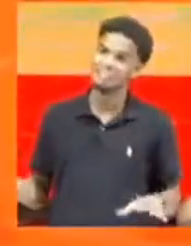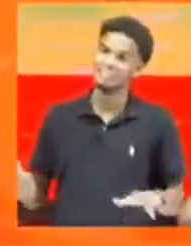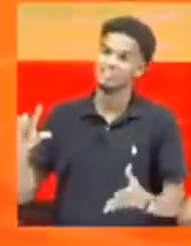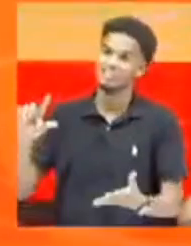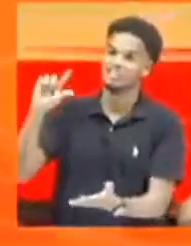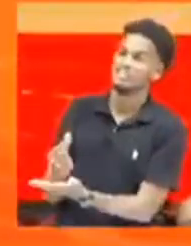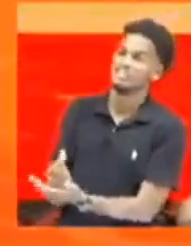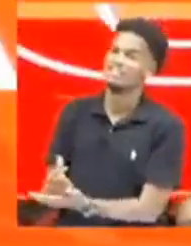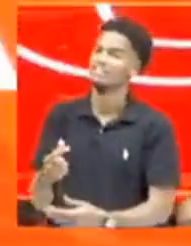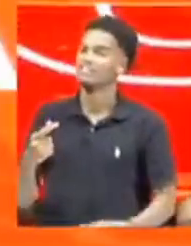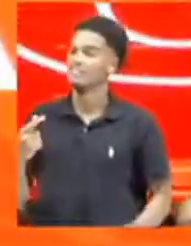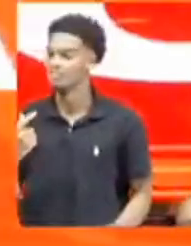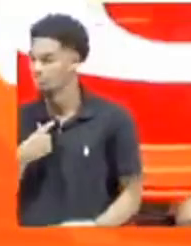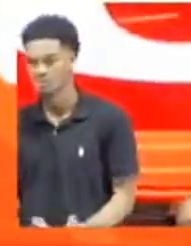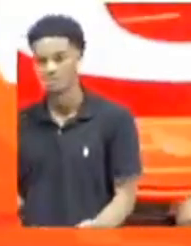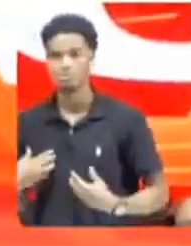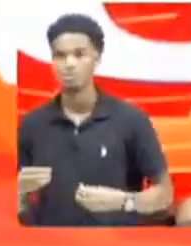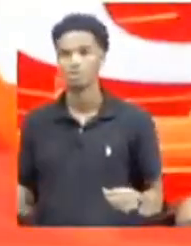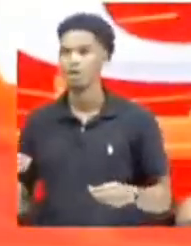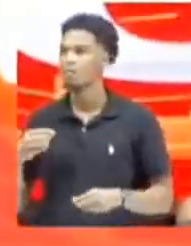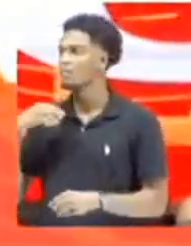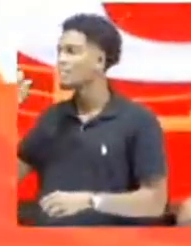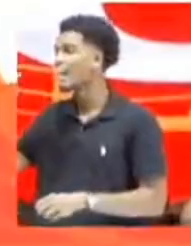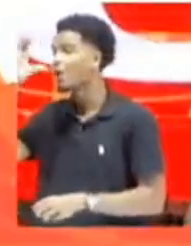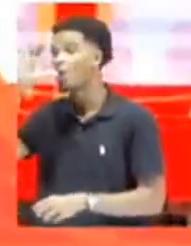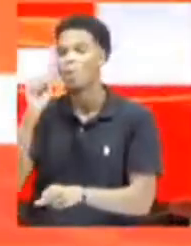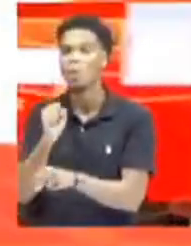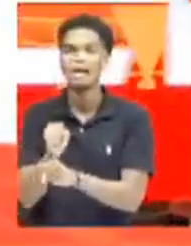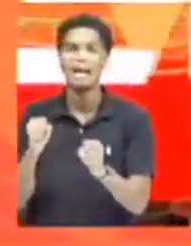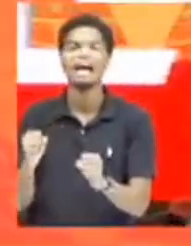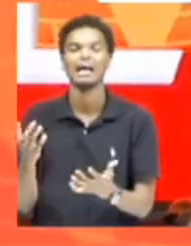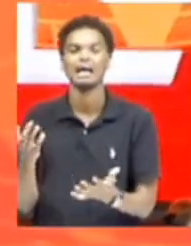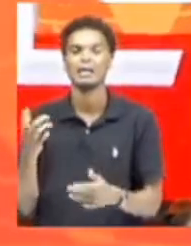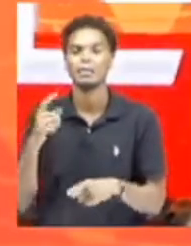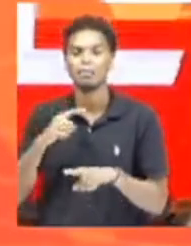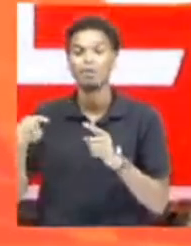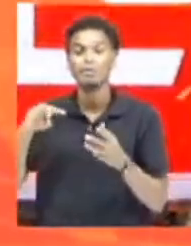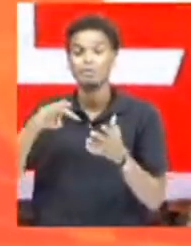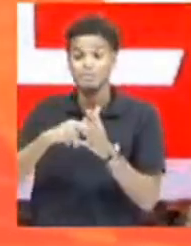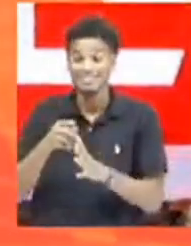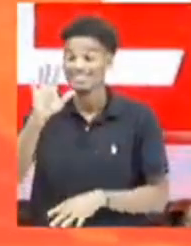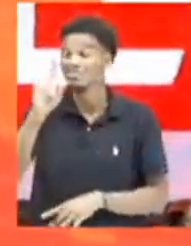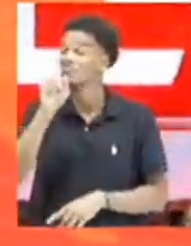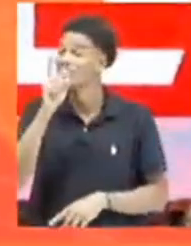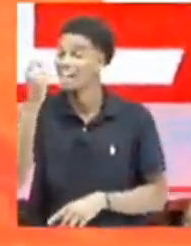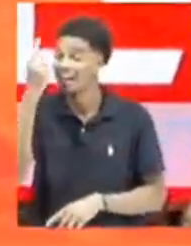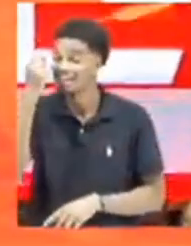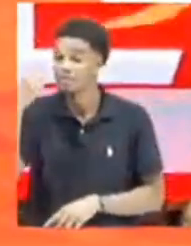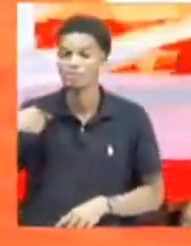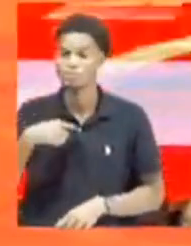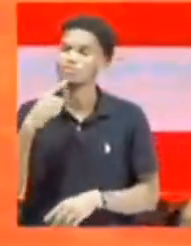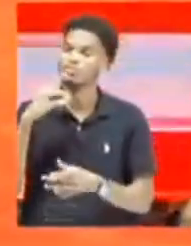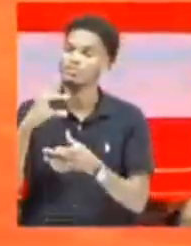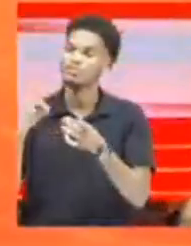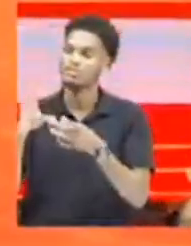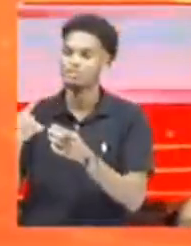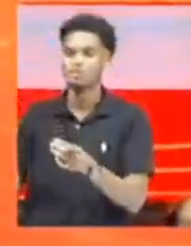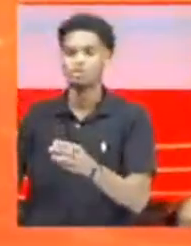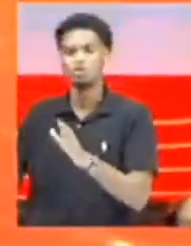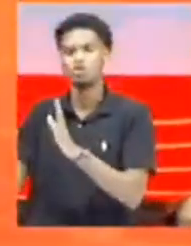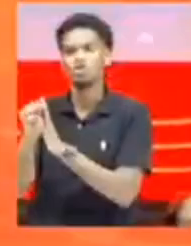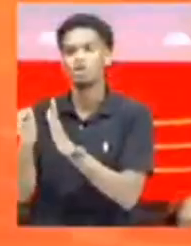Now understand the madness when we talk about vocational subjects like being a welder or